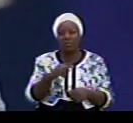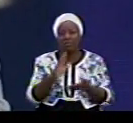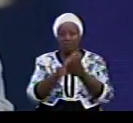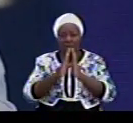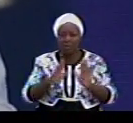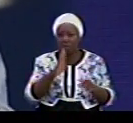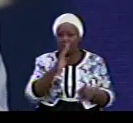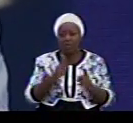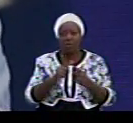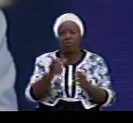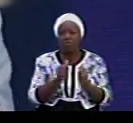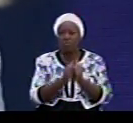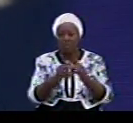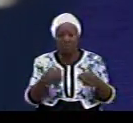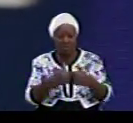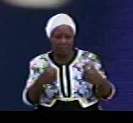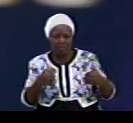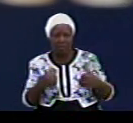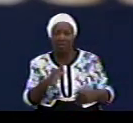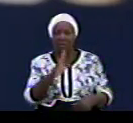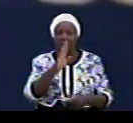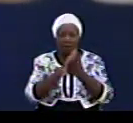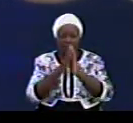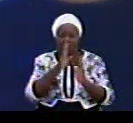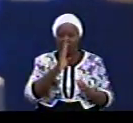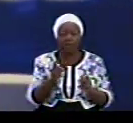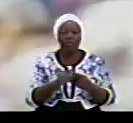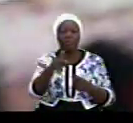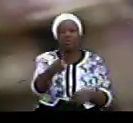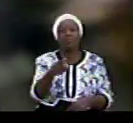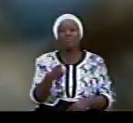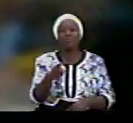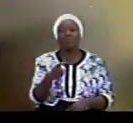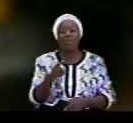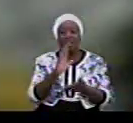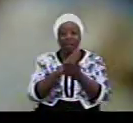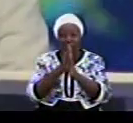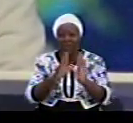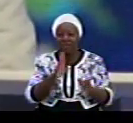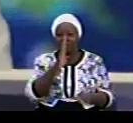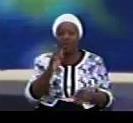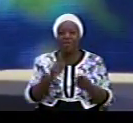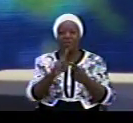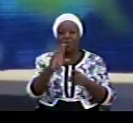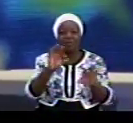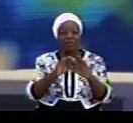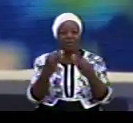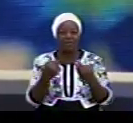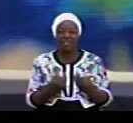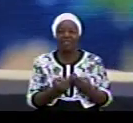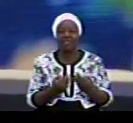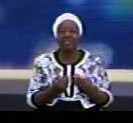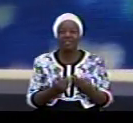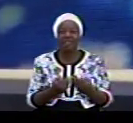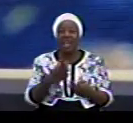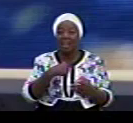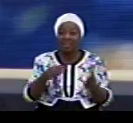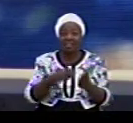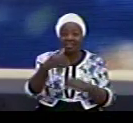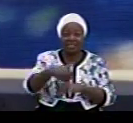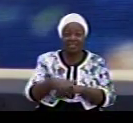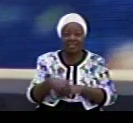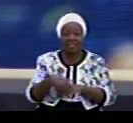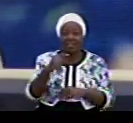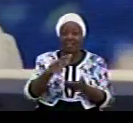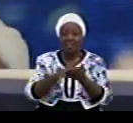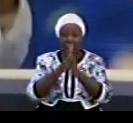discrimination, peace be unto you. Peace be unto your family. And tonight, the